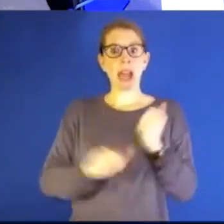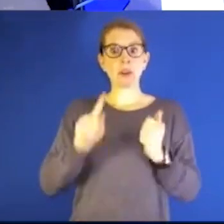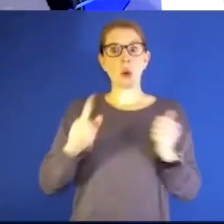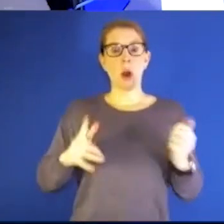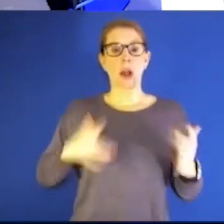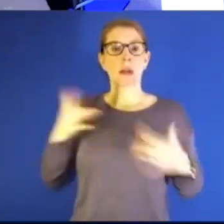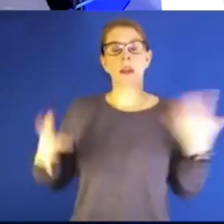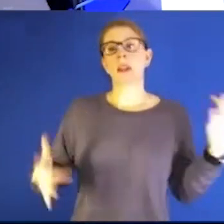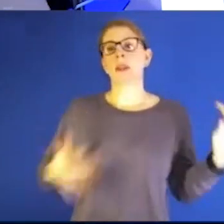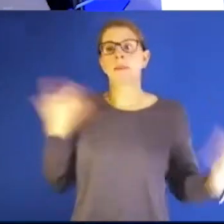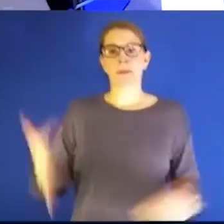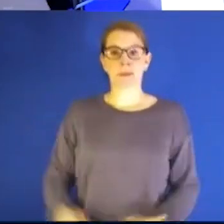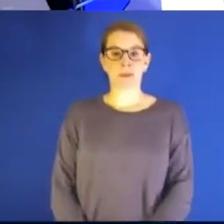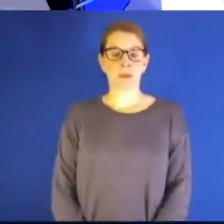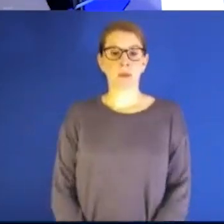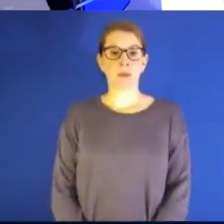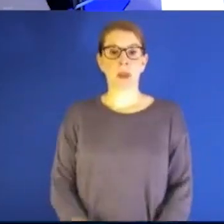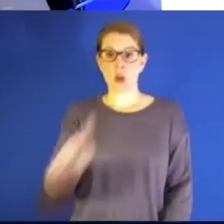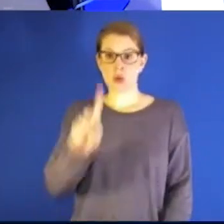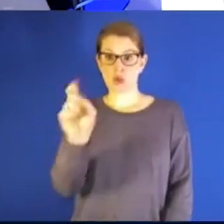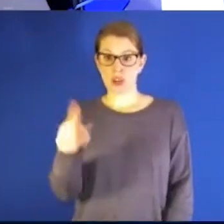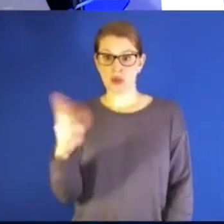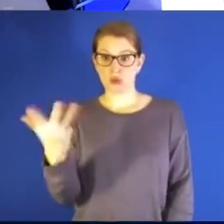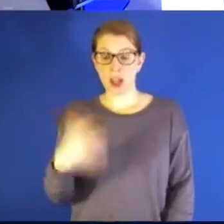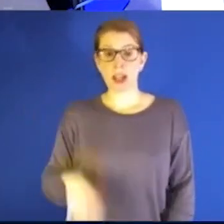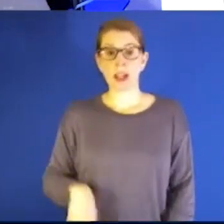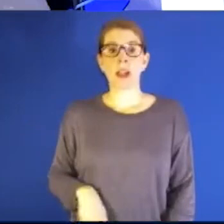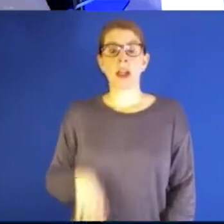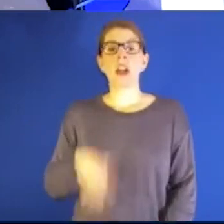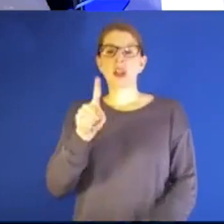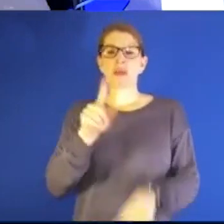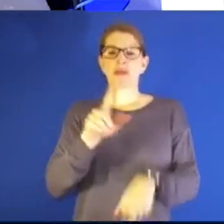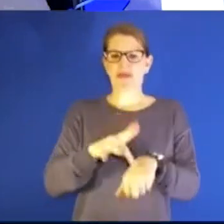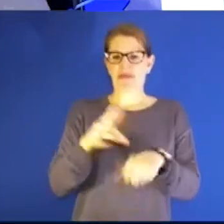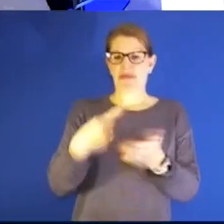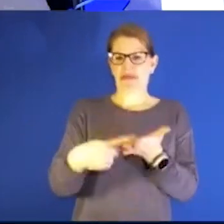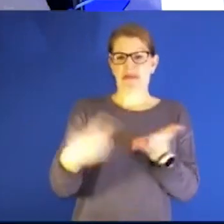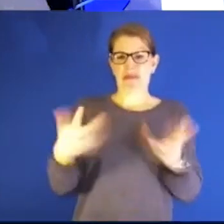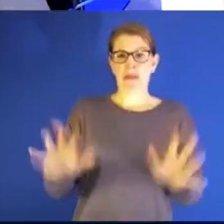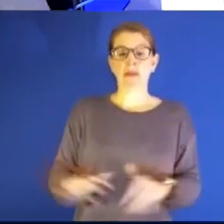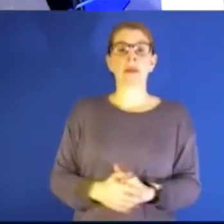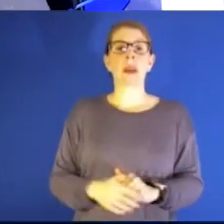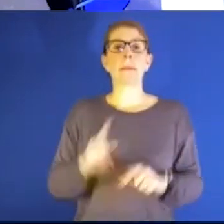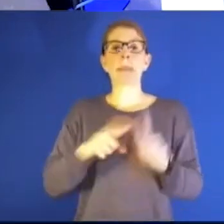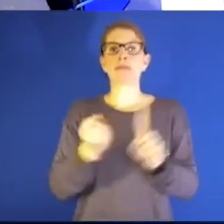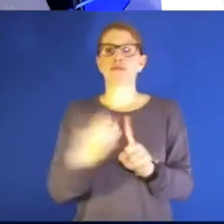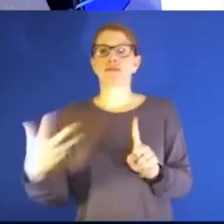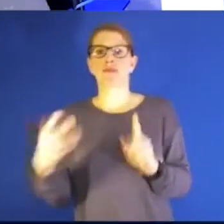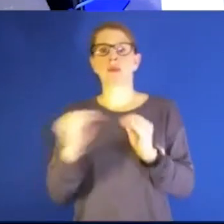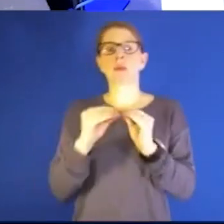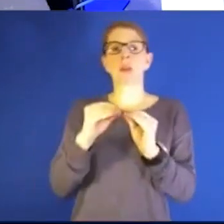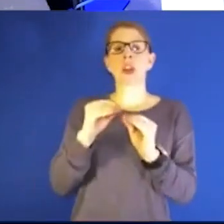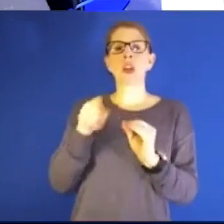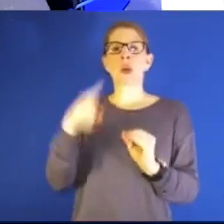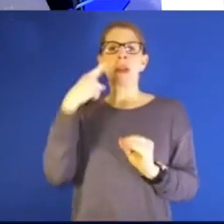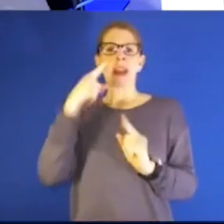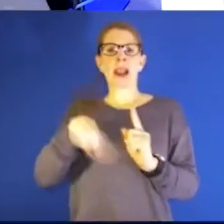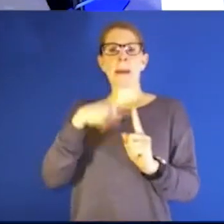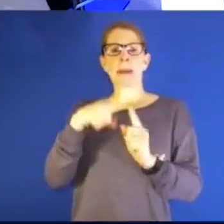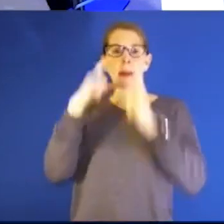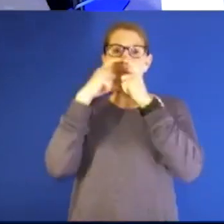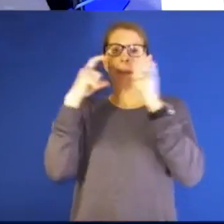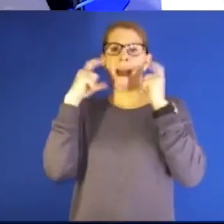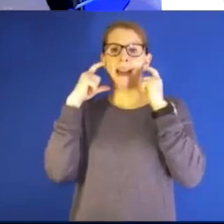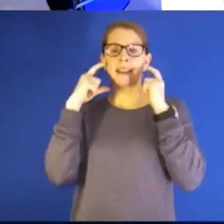thrilled. So the question is, if you could, and you touched on it already this morning, but just elaborate on what you think about the drop of the mask